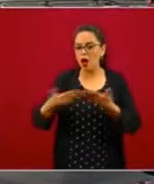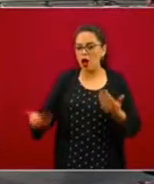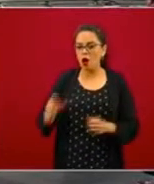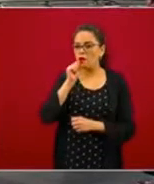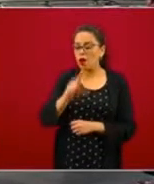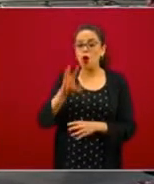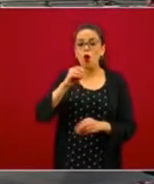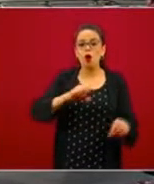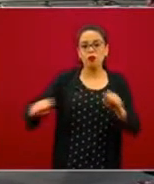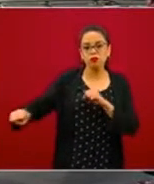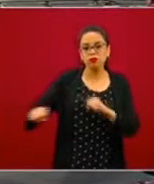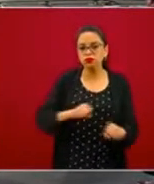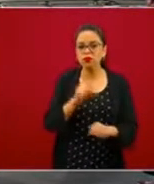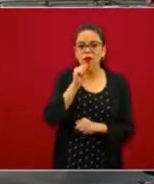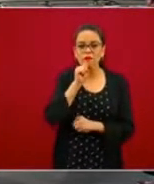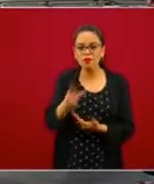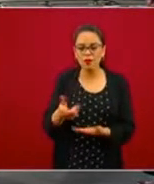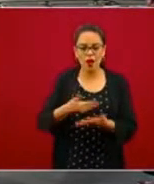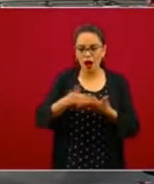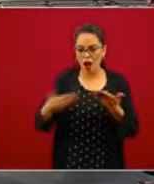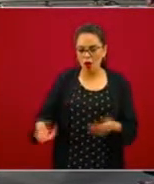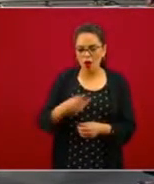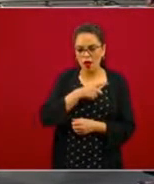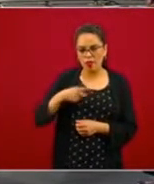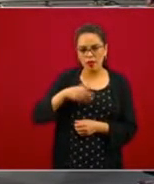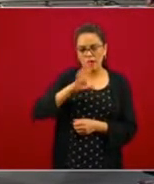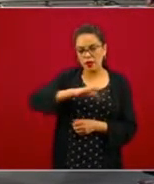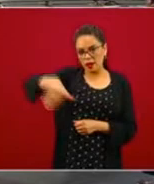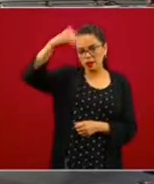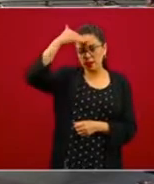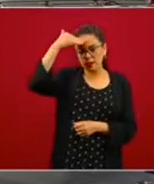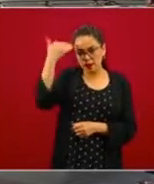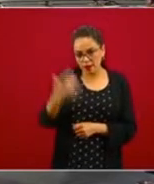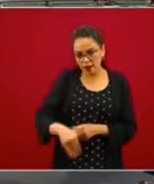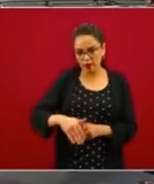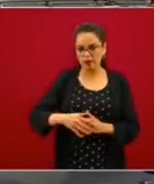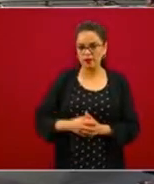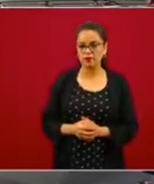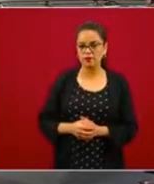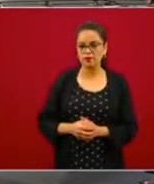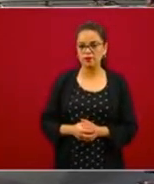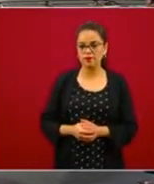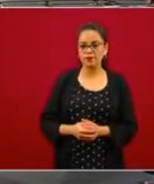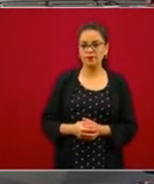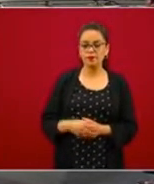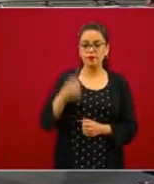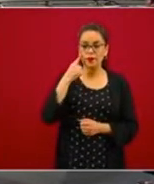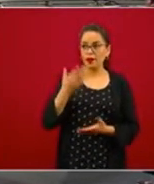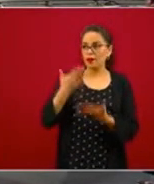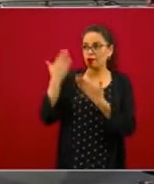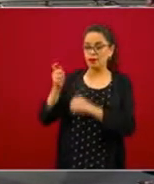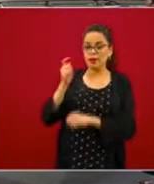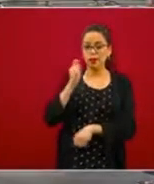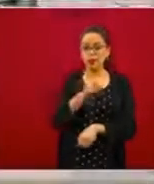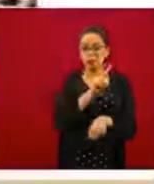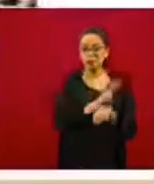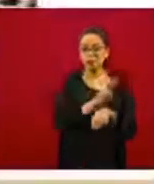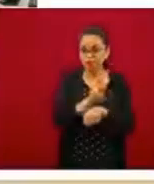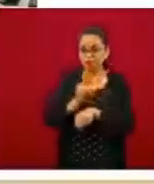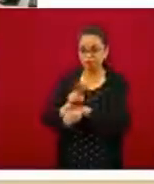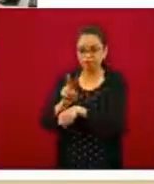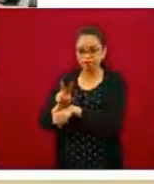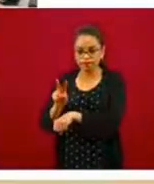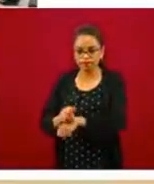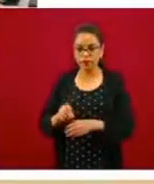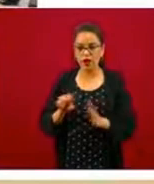saber. running when La there's an siguiente. earthquake. Por ejemplo, los filtros. Este tipo Filters are de an herramientas como los tapetes example. sanitizantes van a empezar